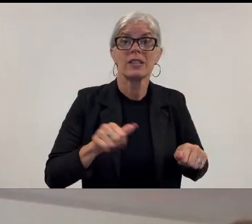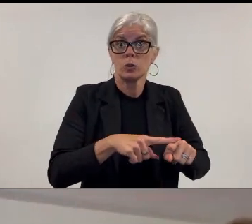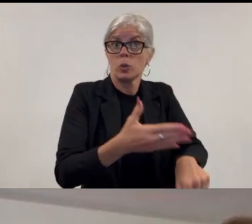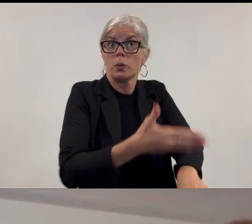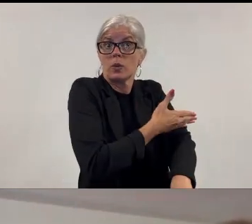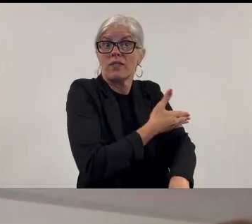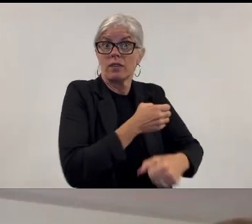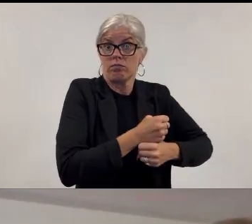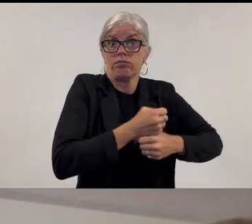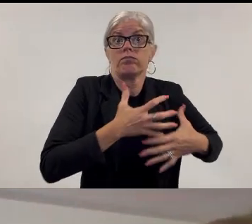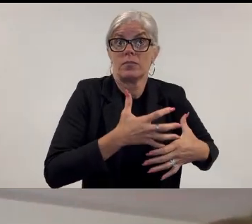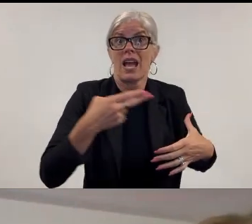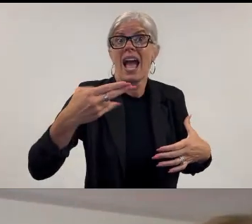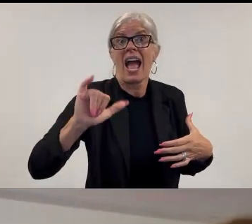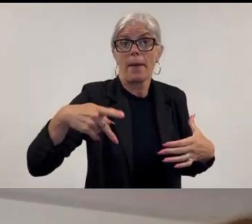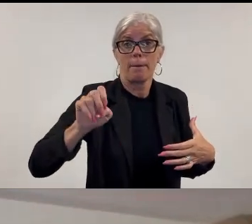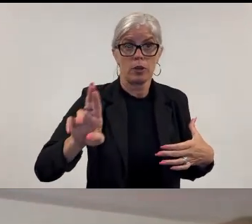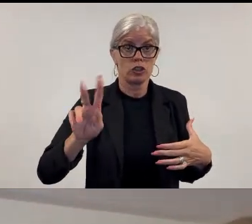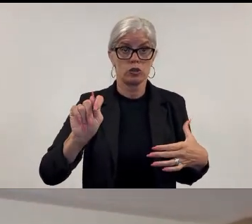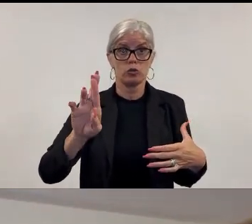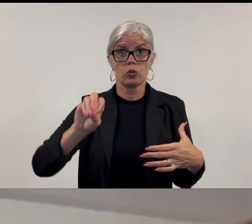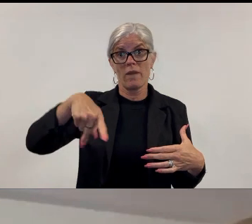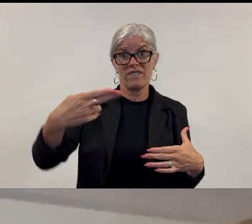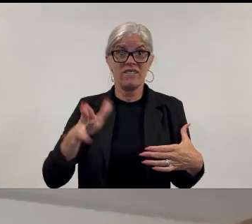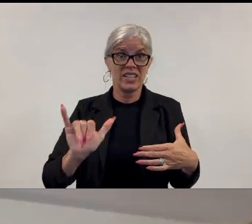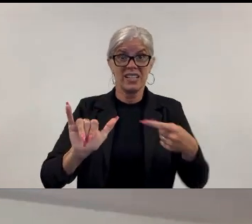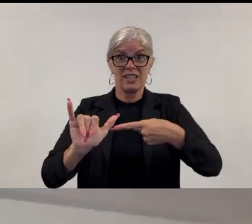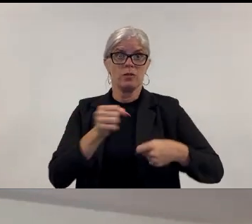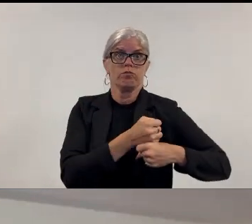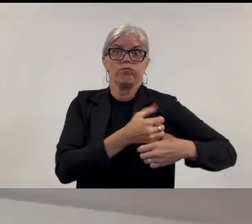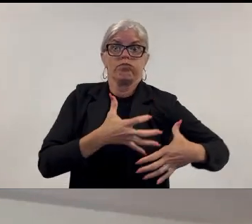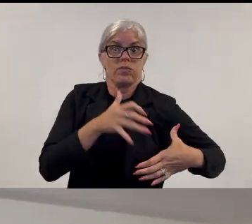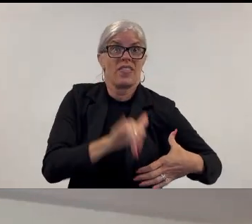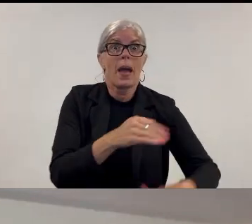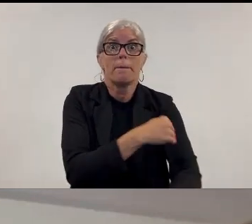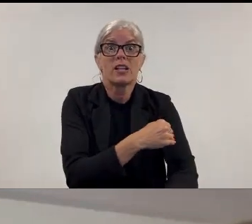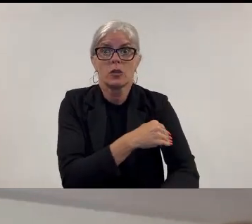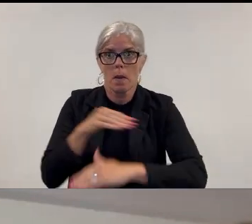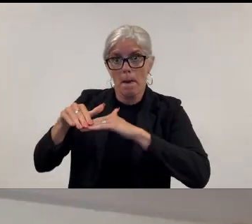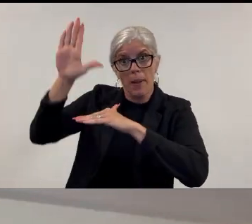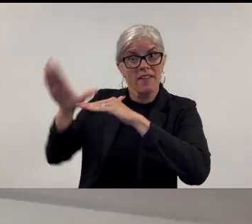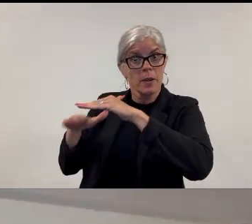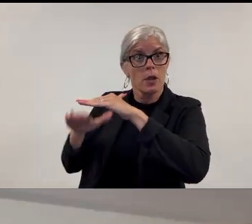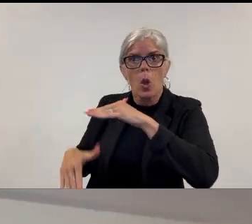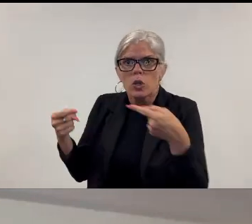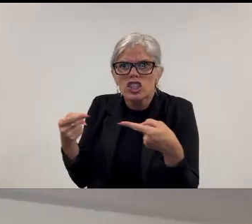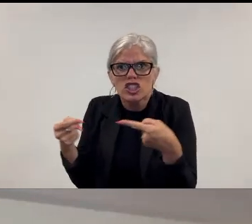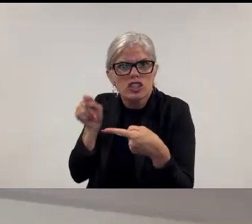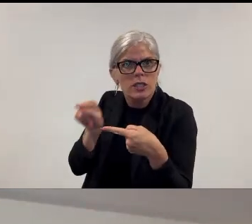of the injury, but we can use technology like E-steam and FES. And in fact, E-steam is a little bit better